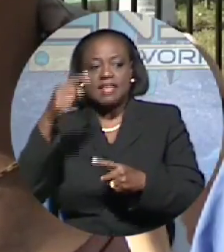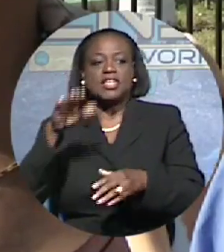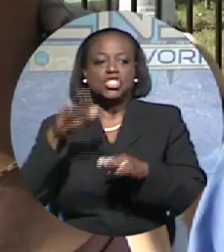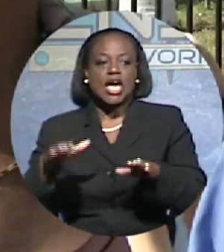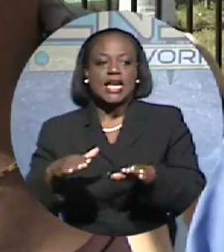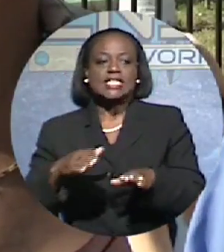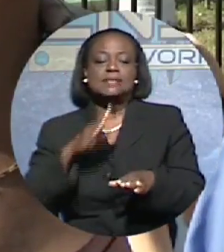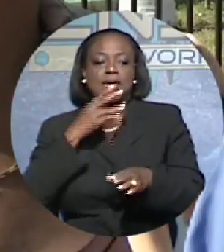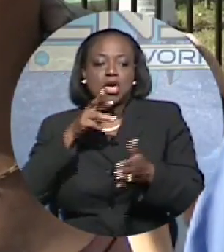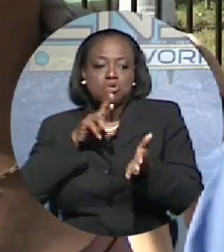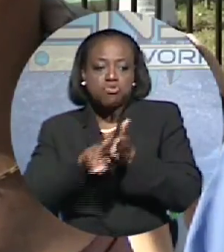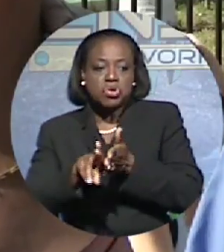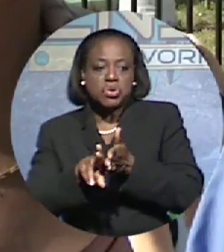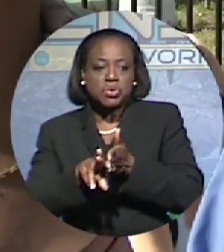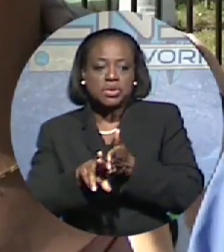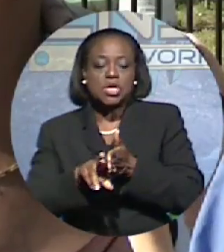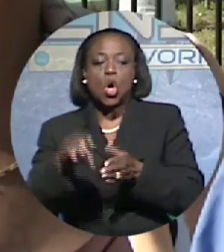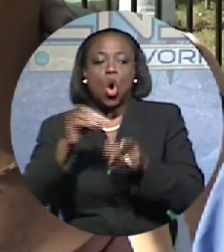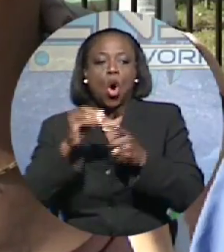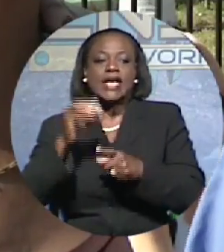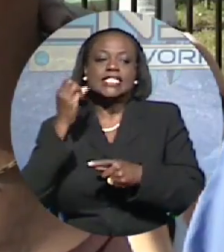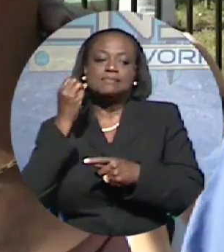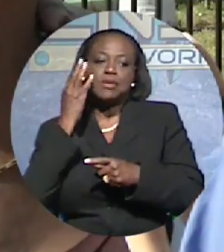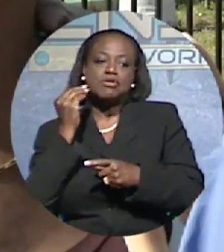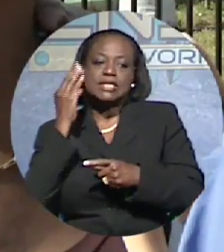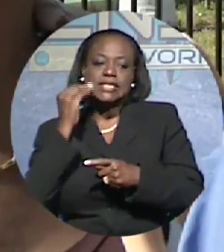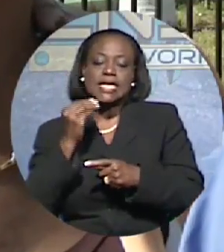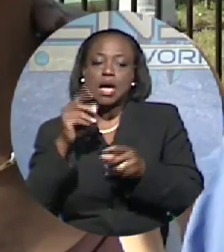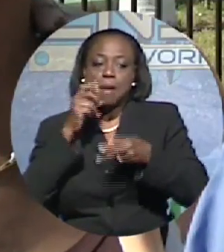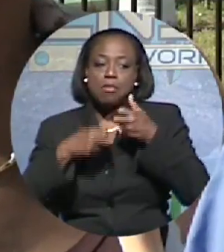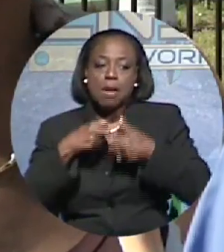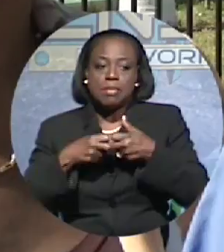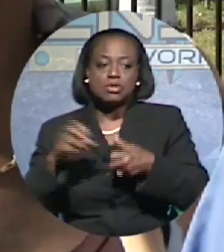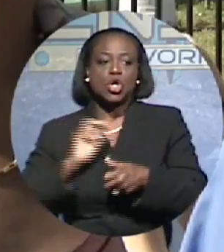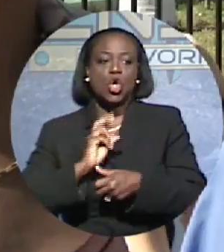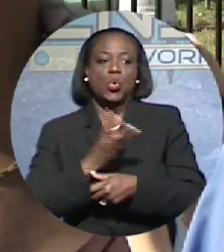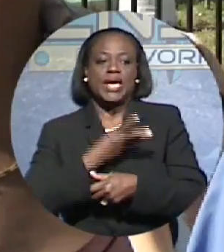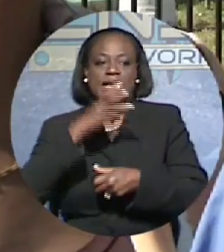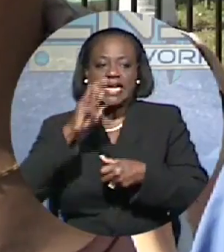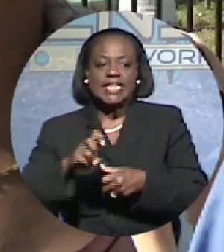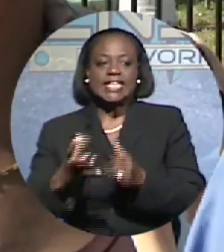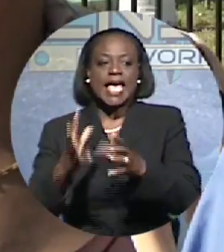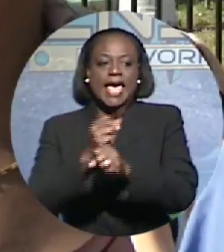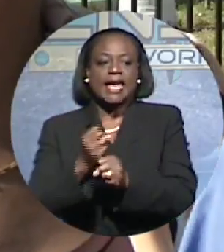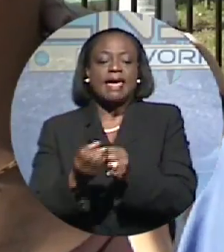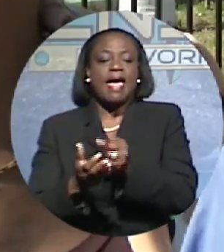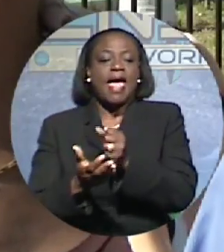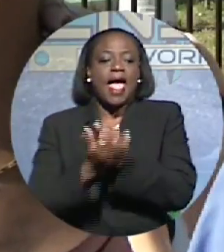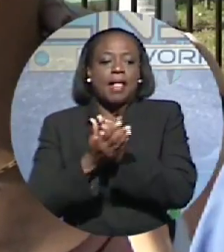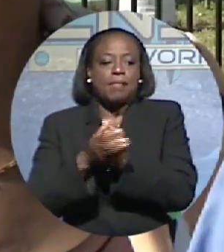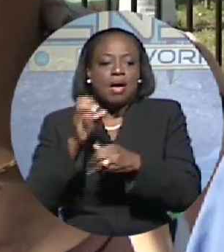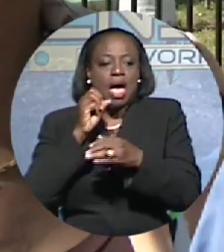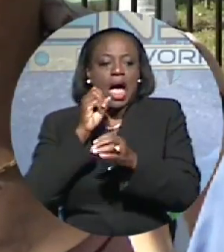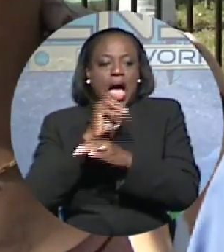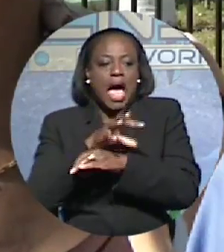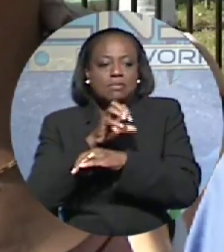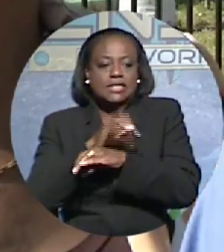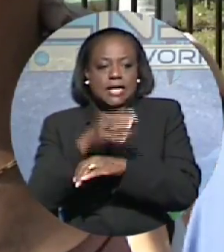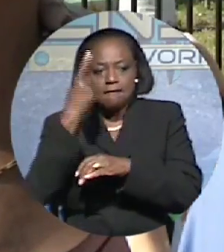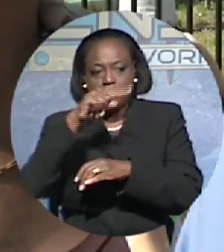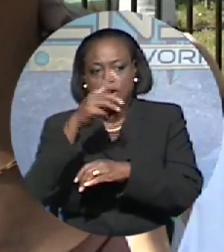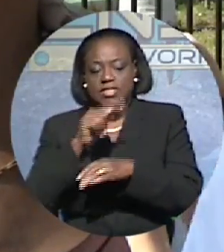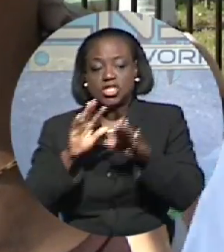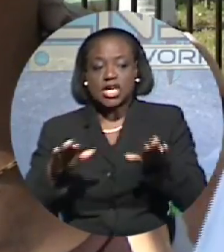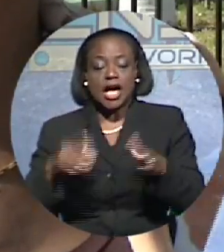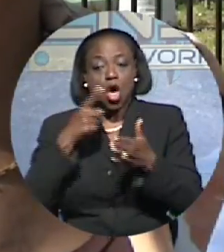or is experiencing some problems. They need to get counseling, get help for the child, because what